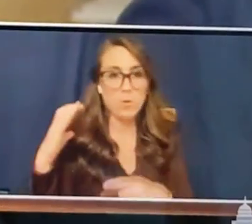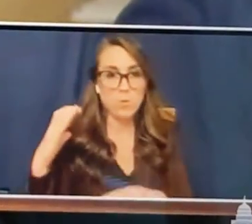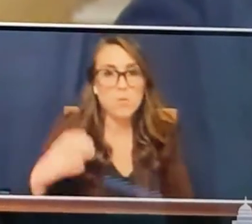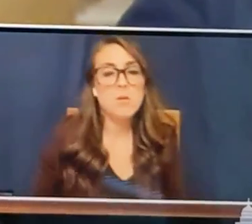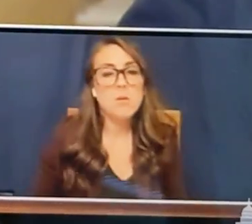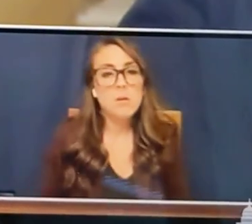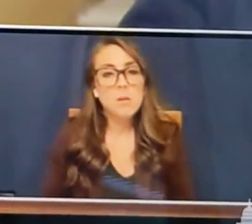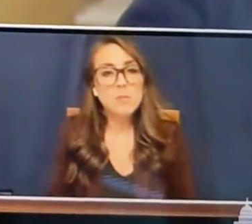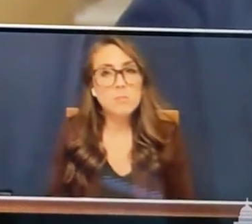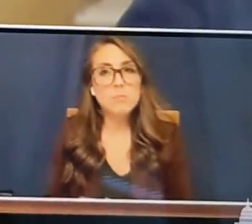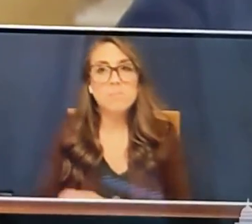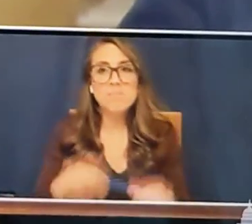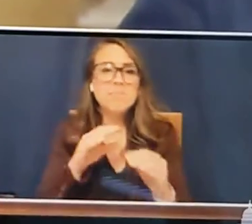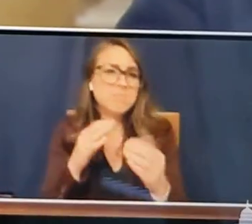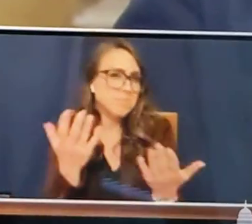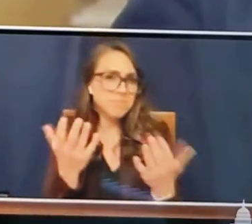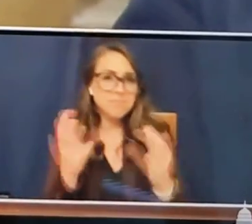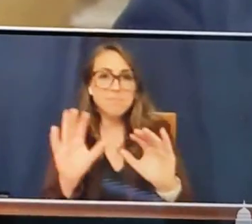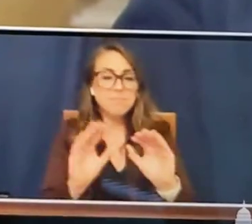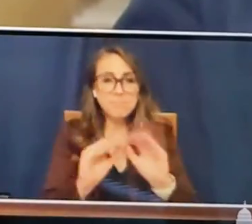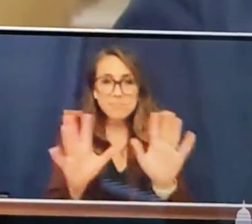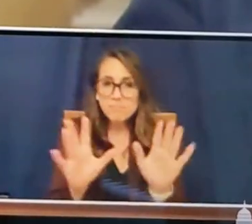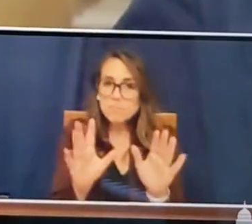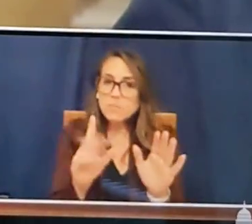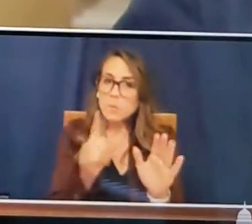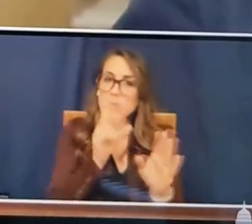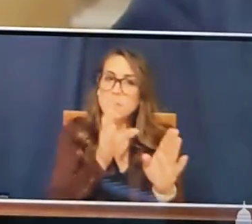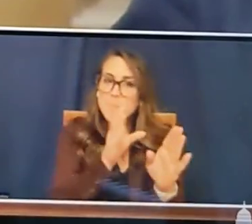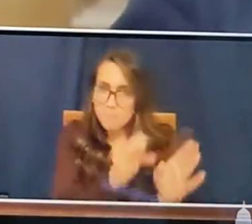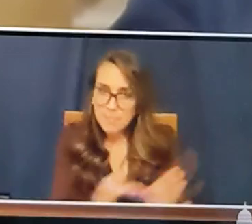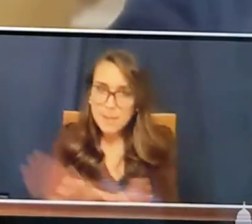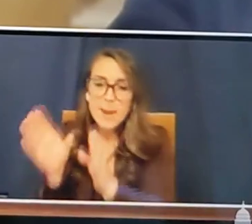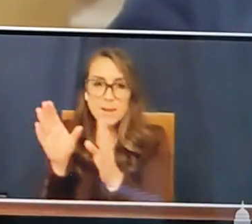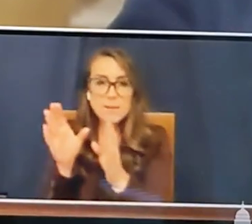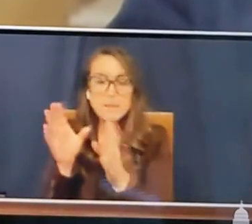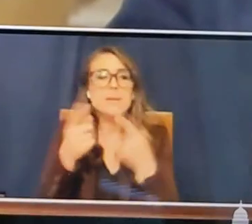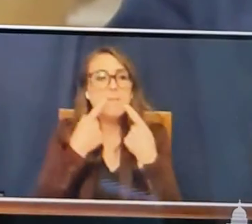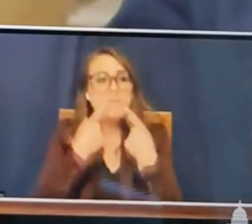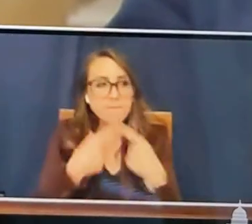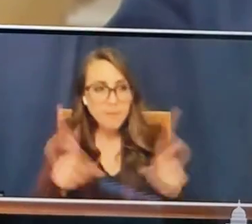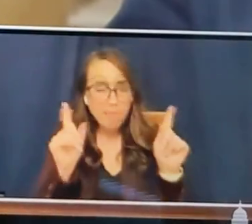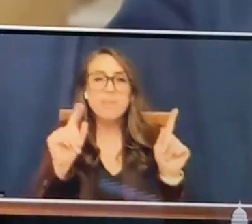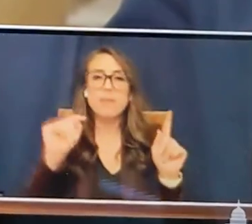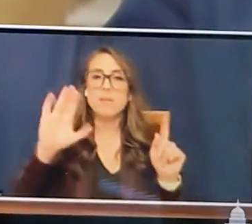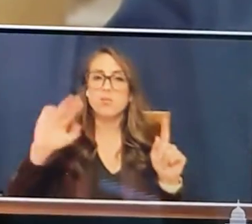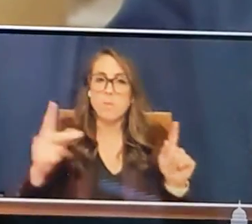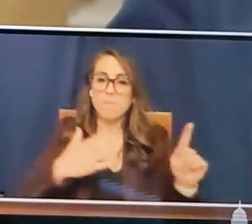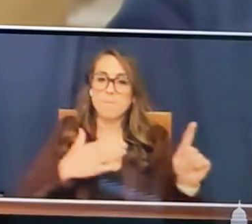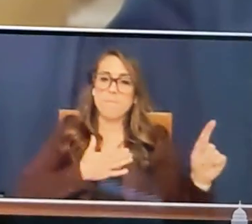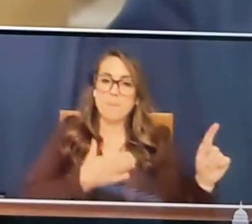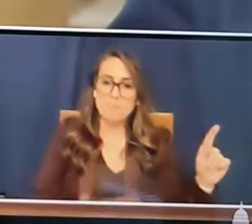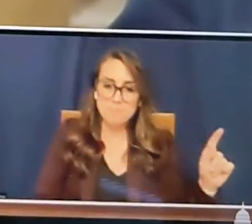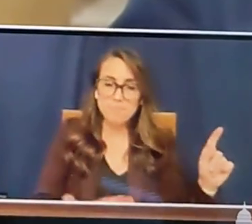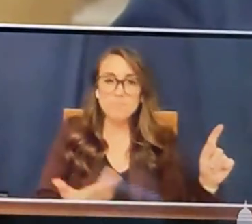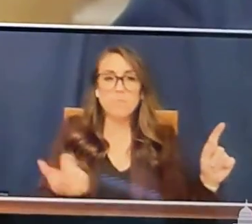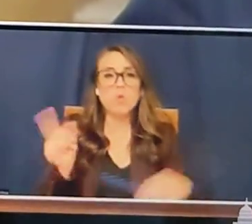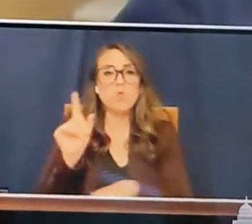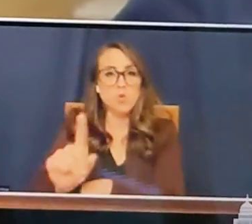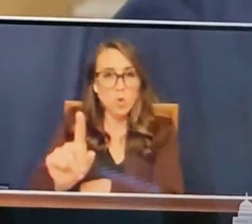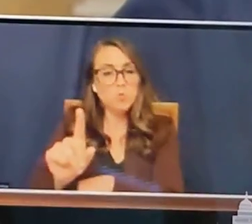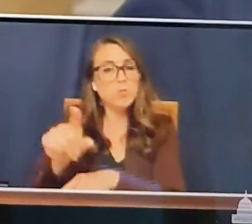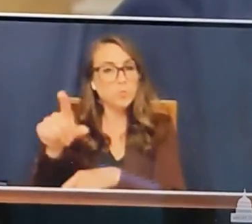It's no coincidence, then, that President Trump finally gave in and went out to the Rose Garden at